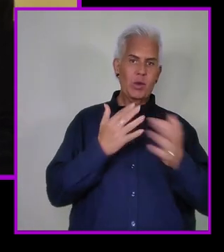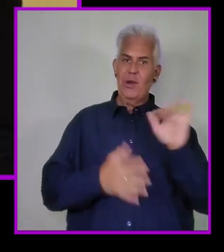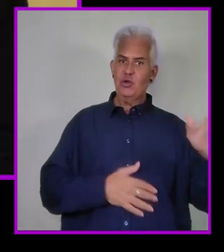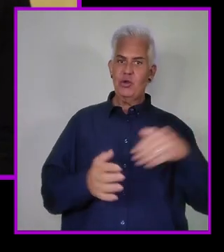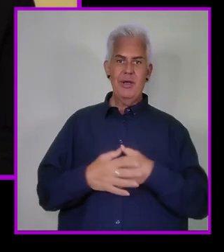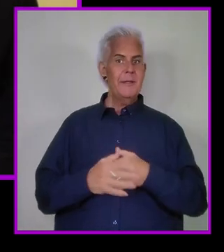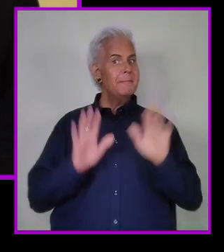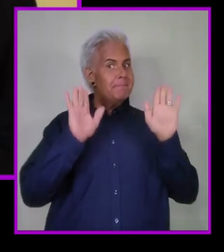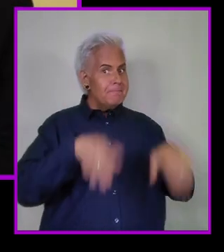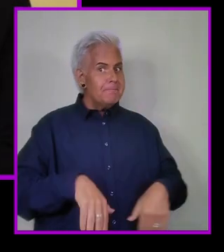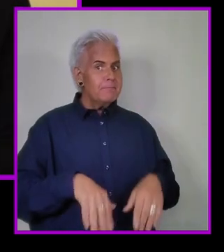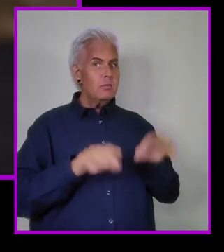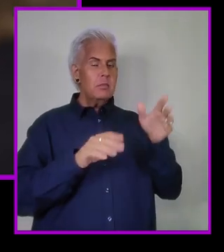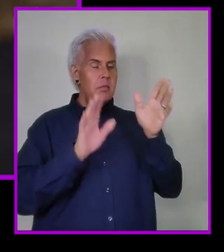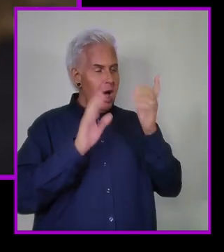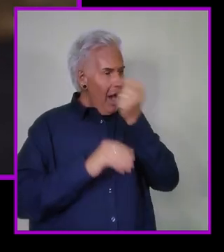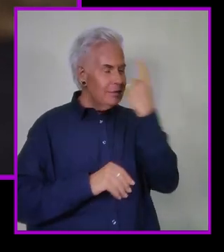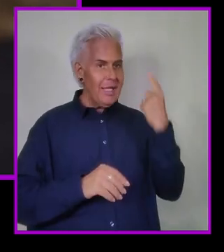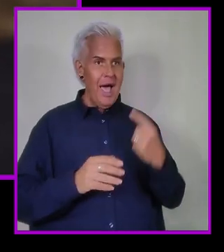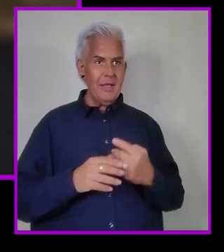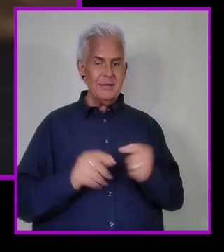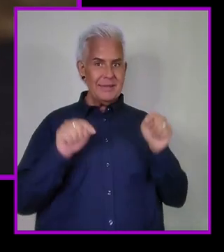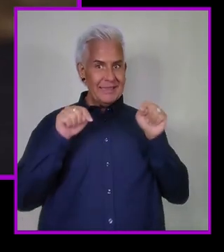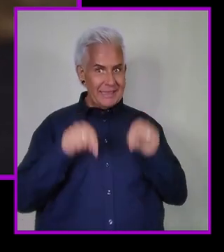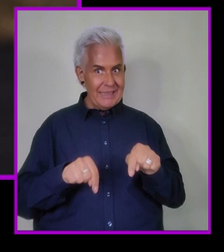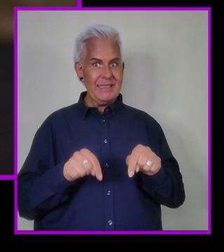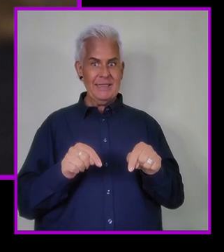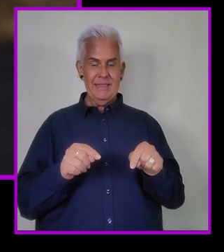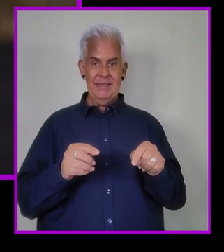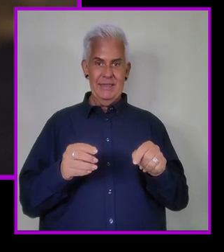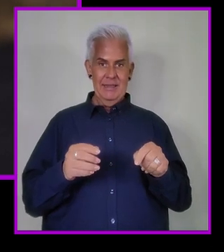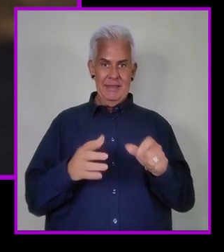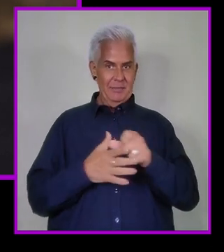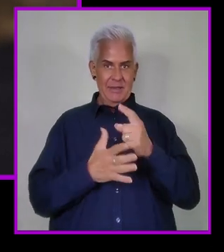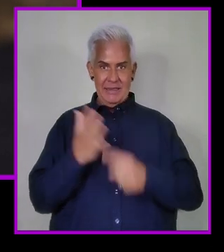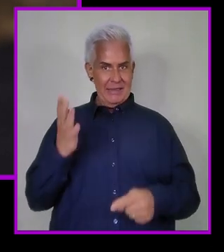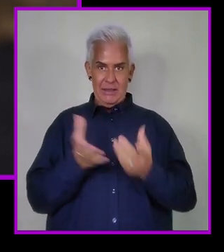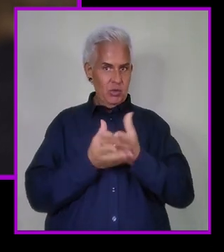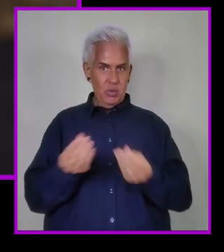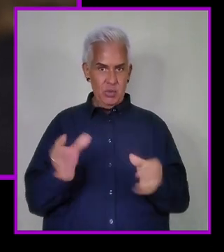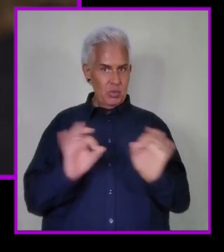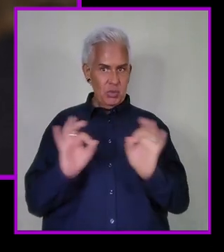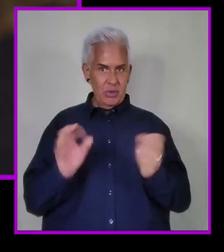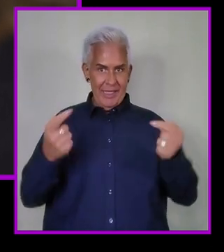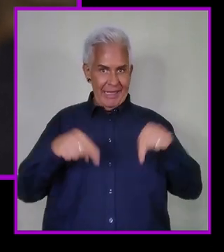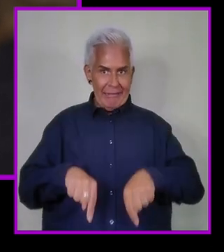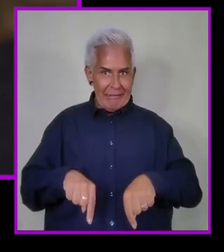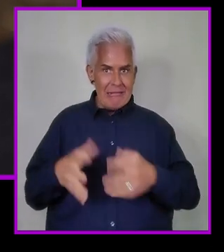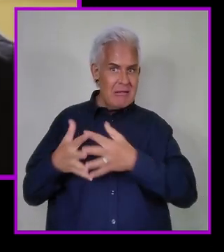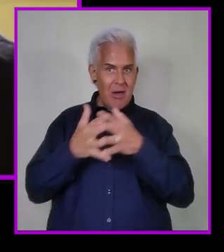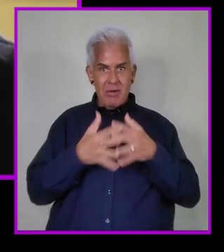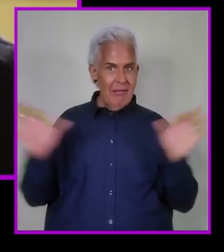there. Joel, I need you to understand that this condition, there's no cure. Not here, not